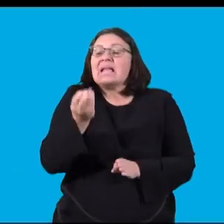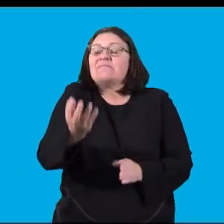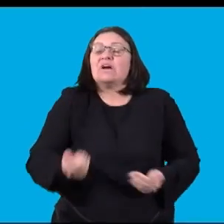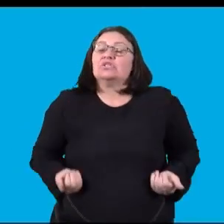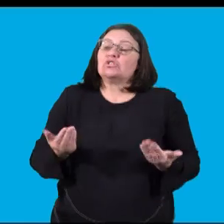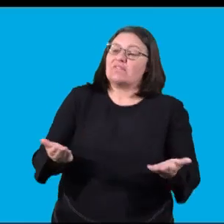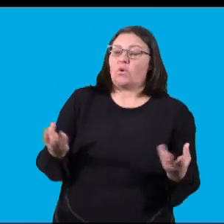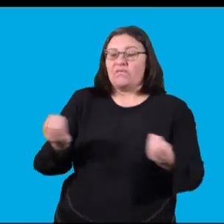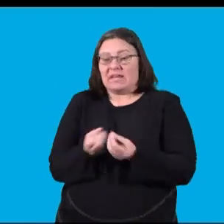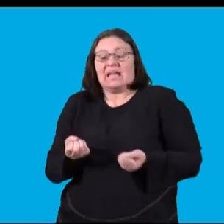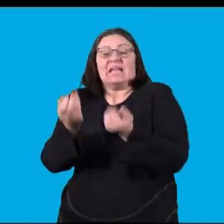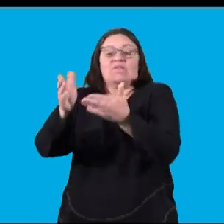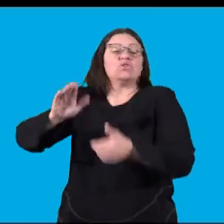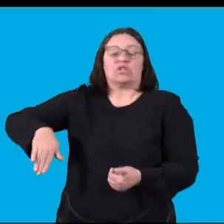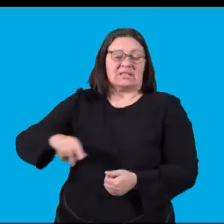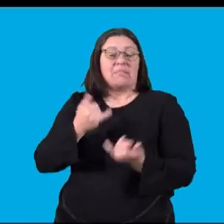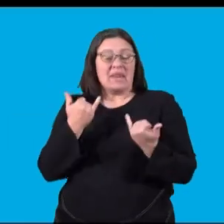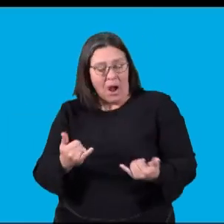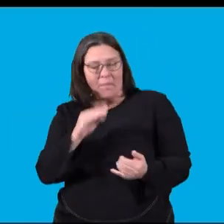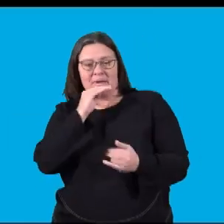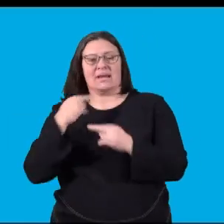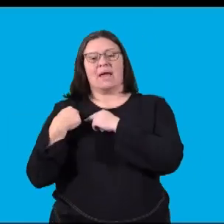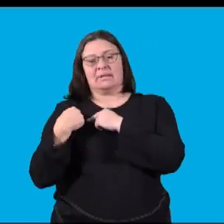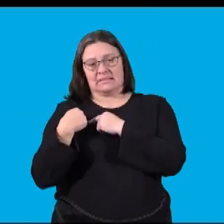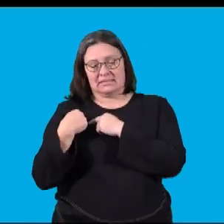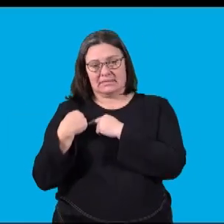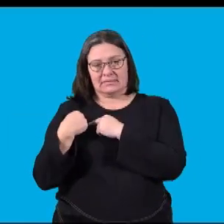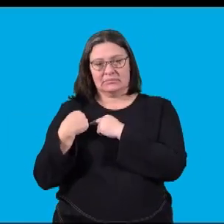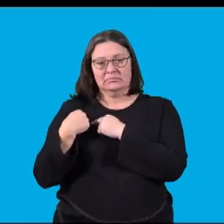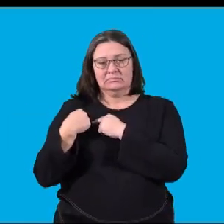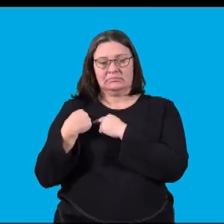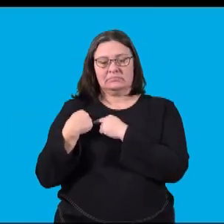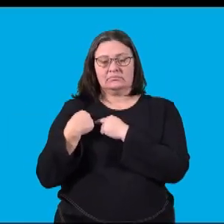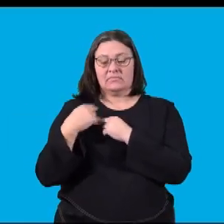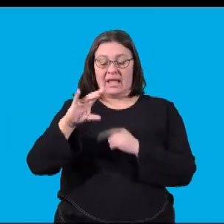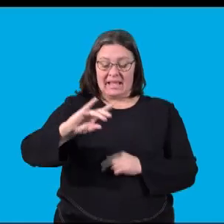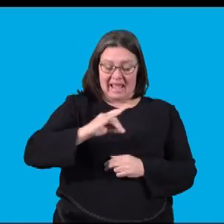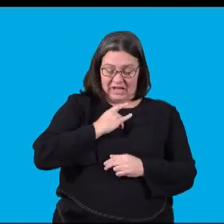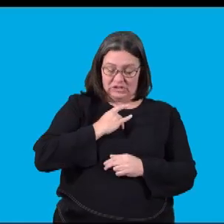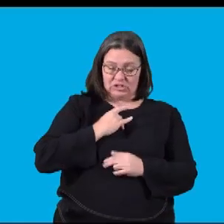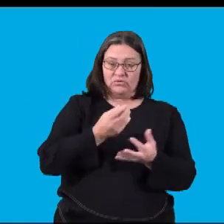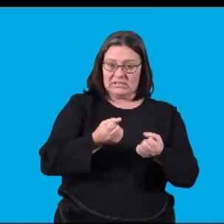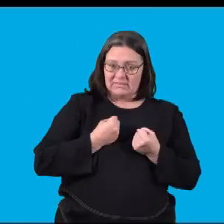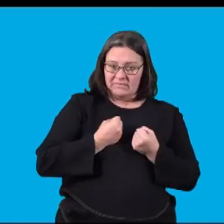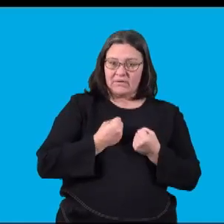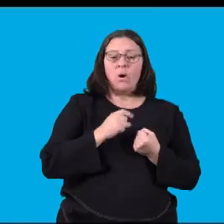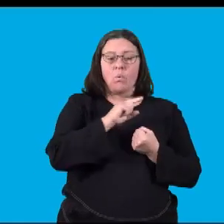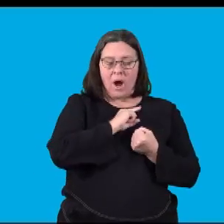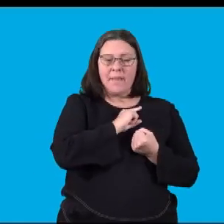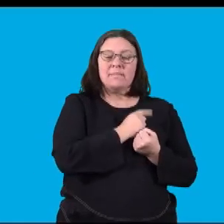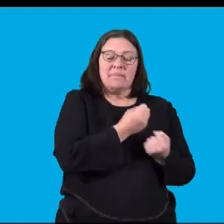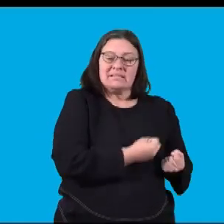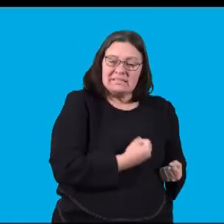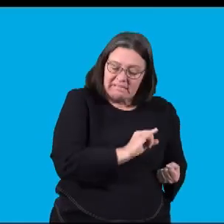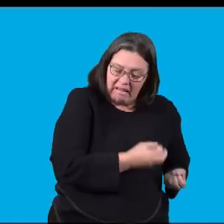service or the goods, so it becomes a liability. All right? When cash is received, because the company has an obligation